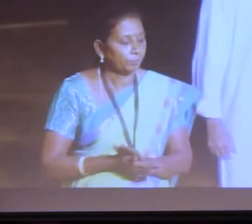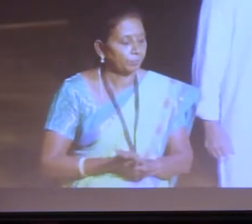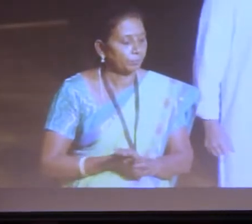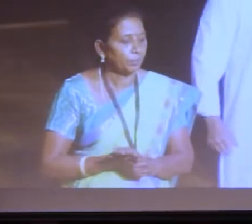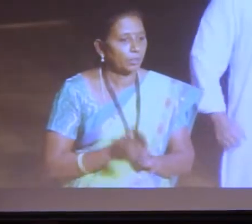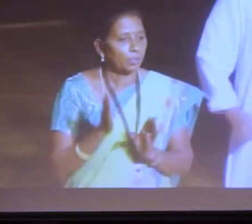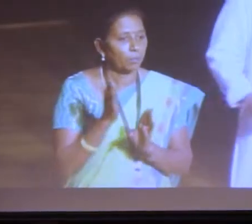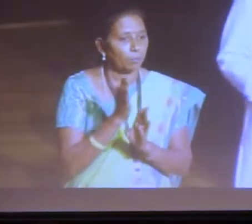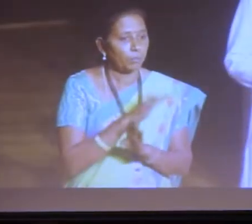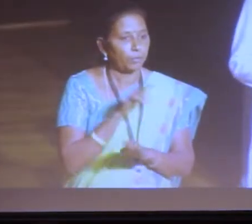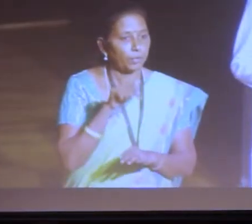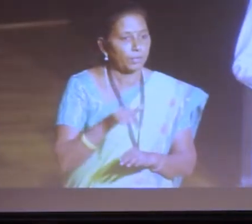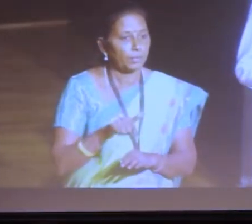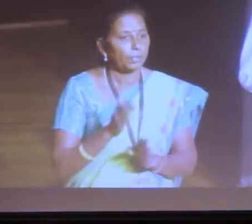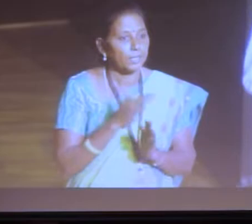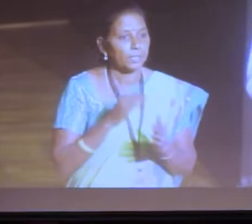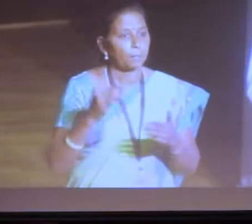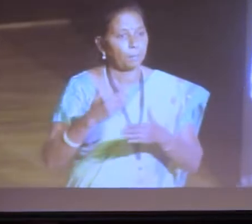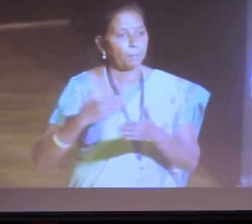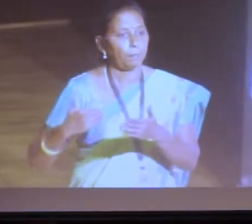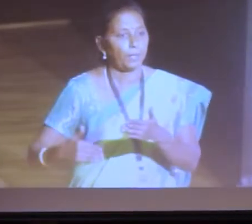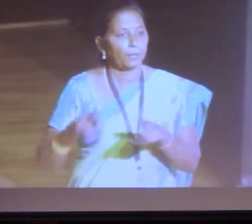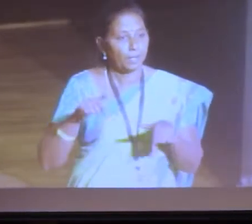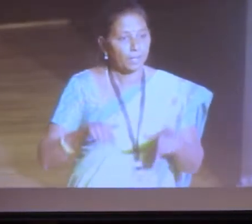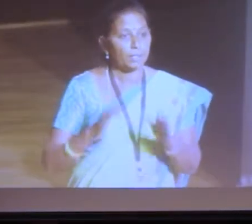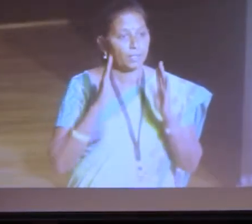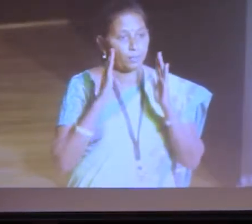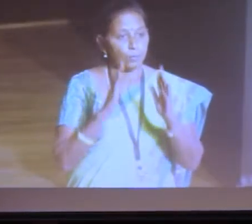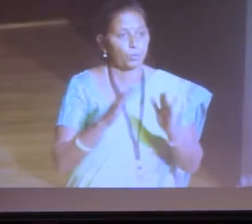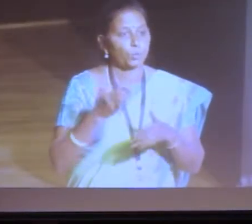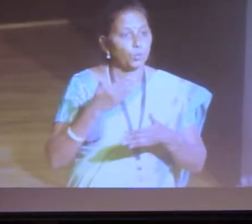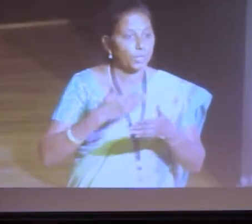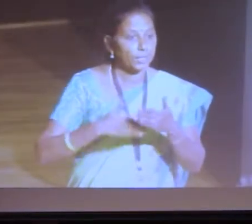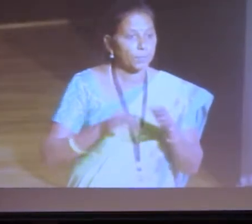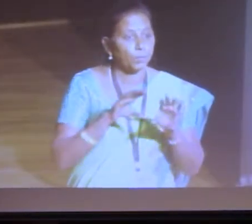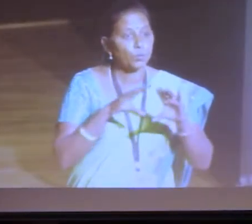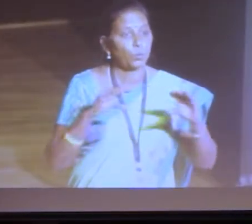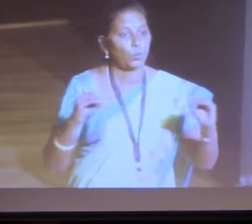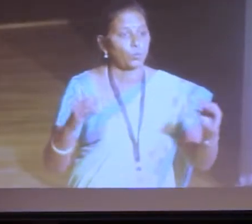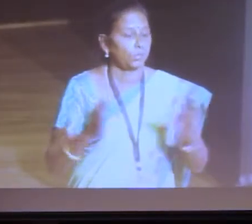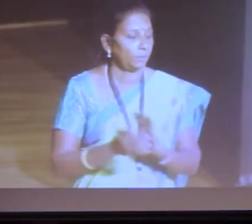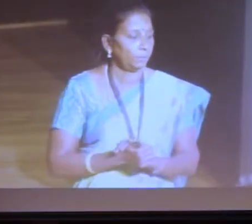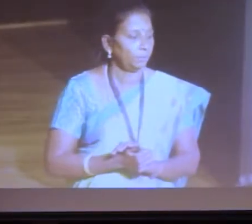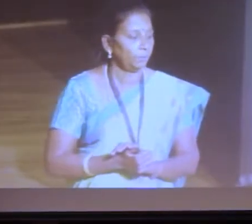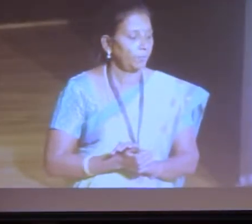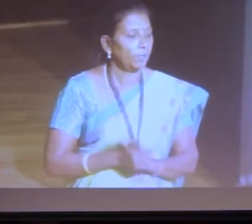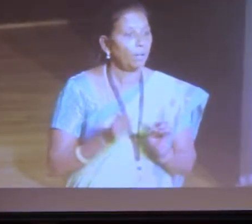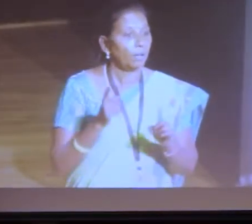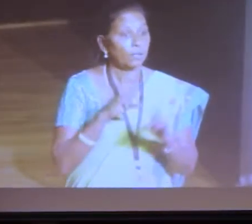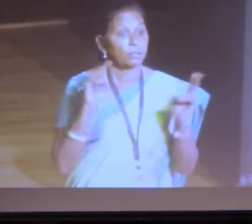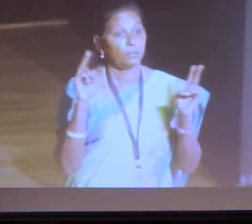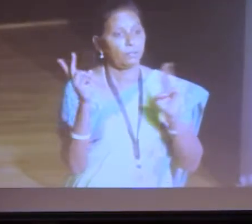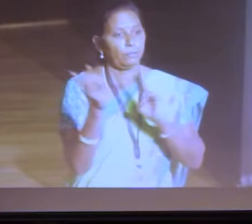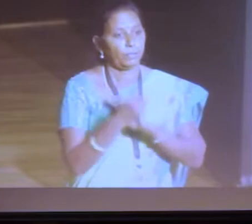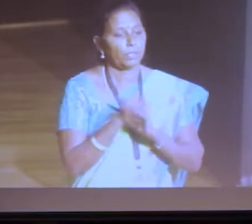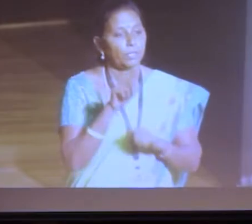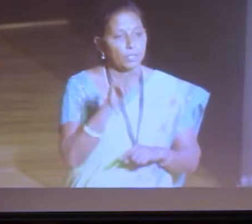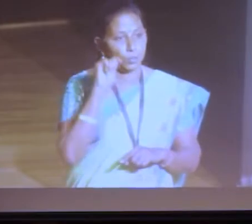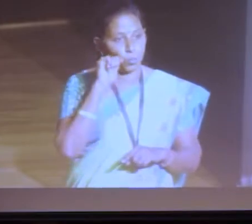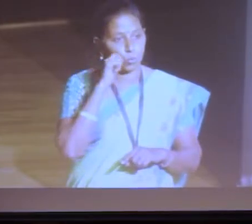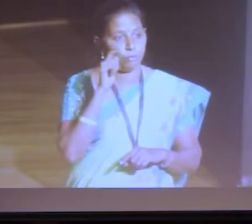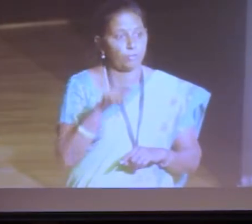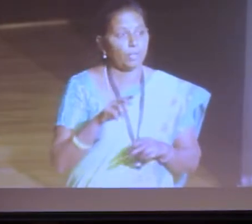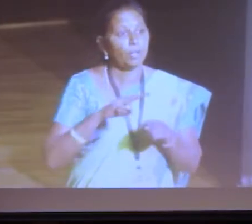So before that, let's step back. The current approach to accessibility solutions across the world is one of